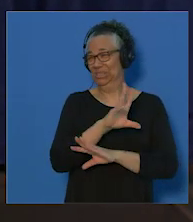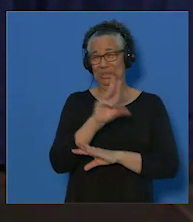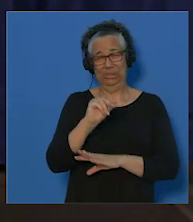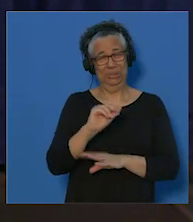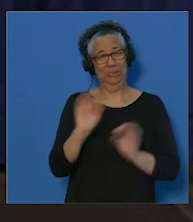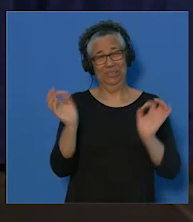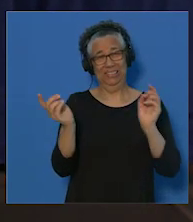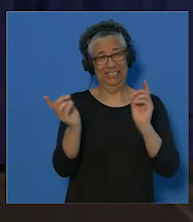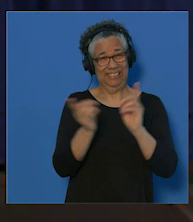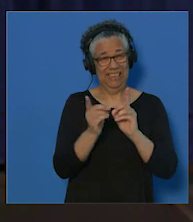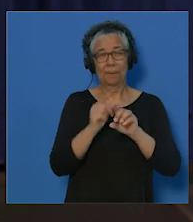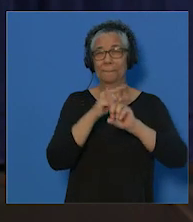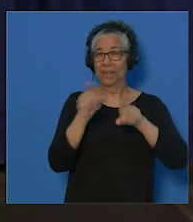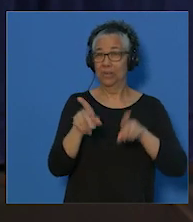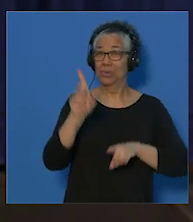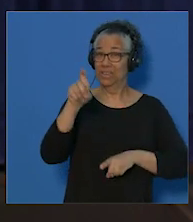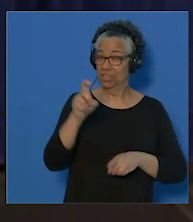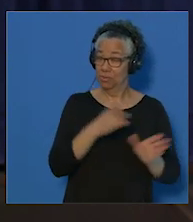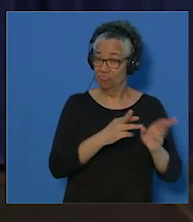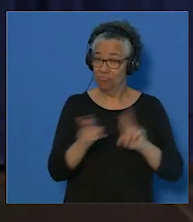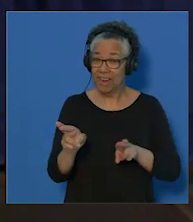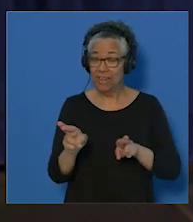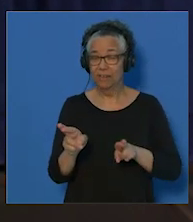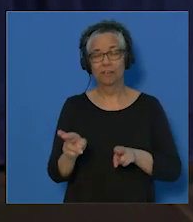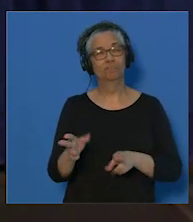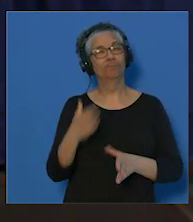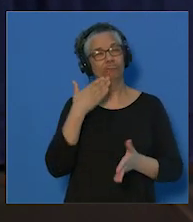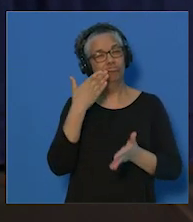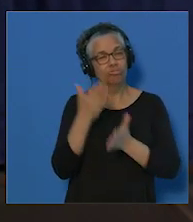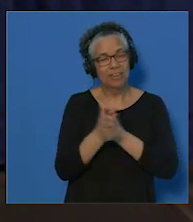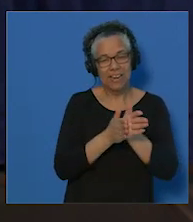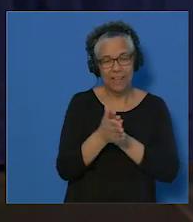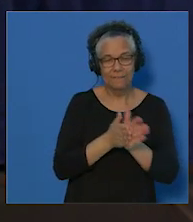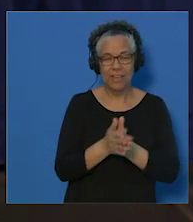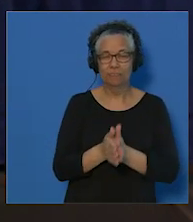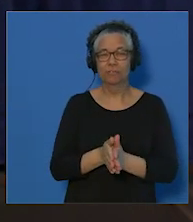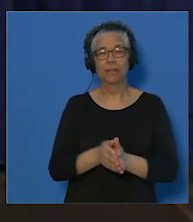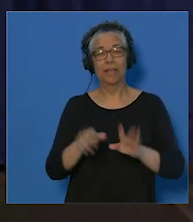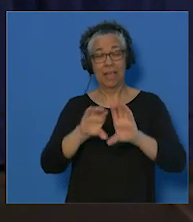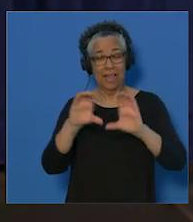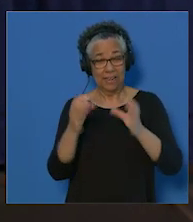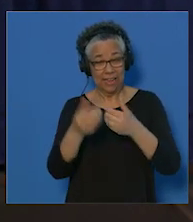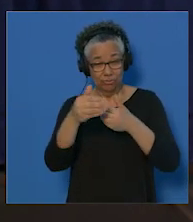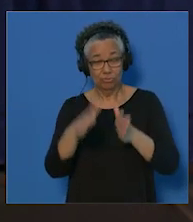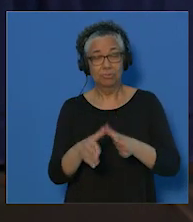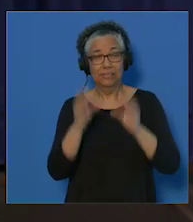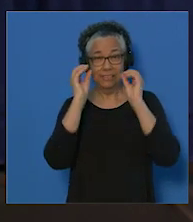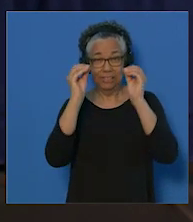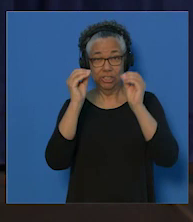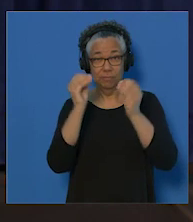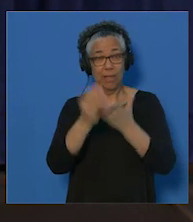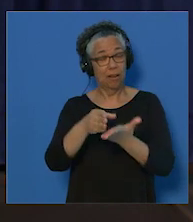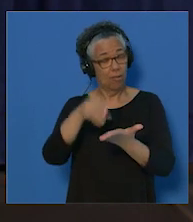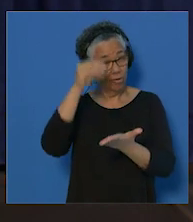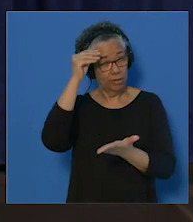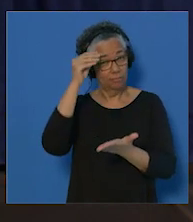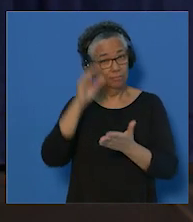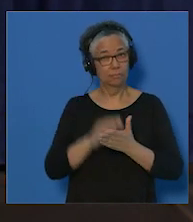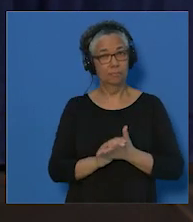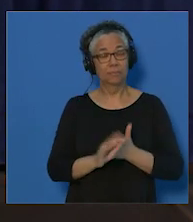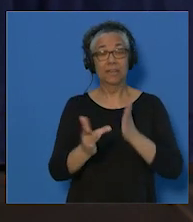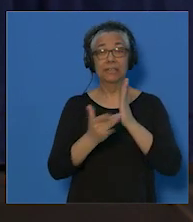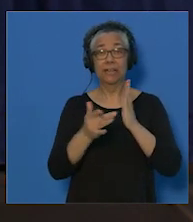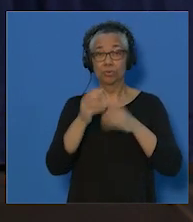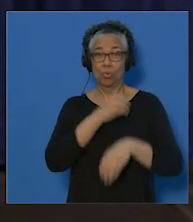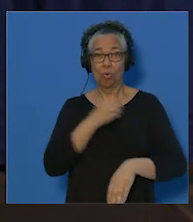to be positioned and ready for effective delivery of classroom teaching and learning. Therefore, technical officers at the Department of